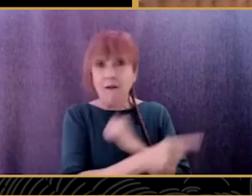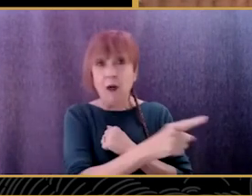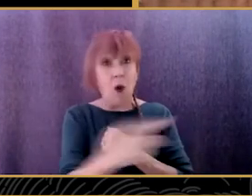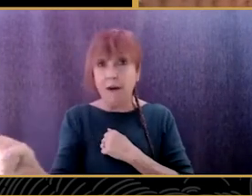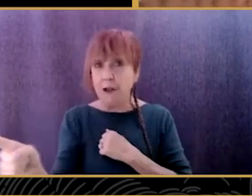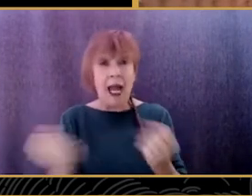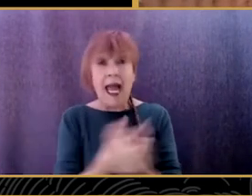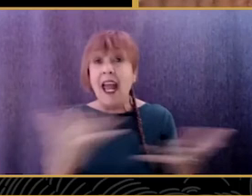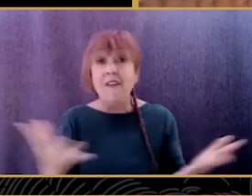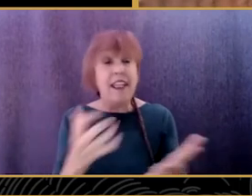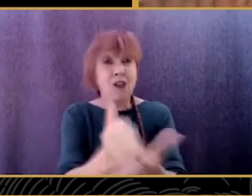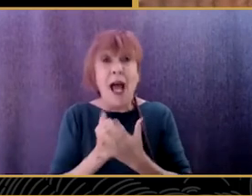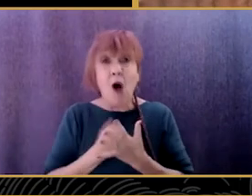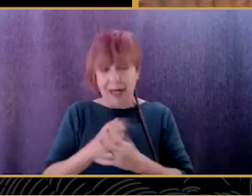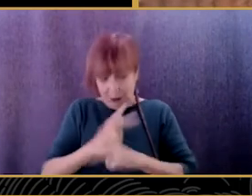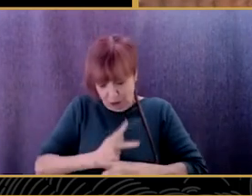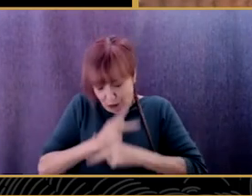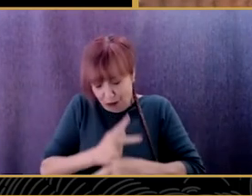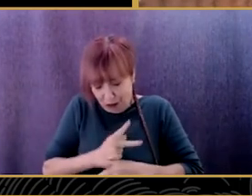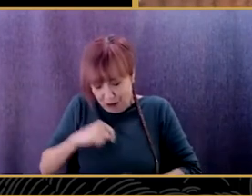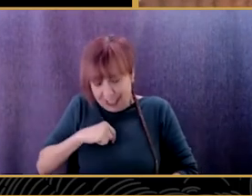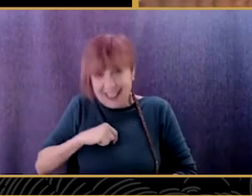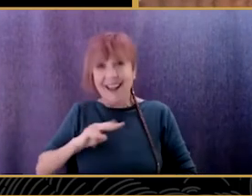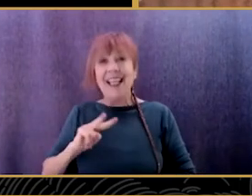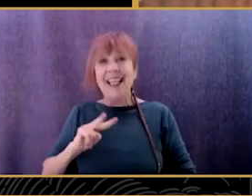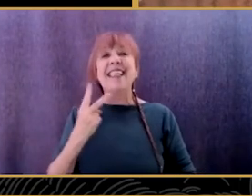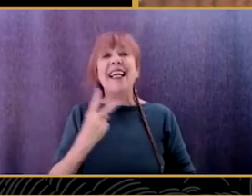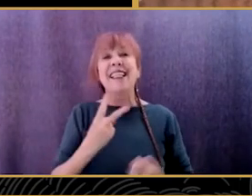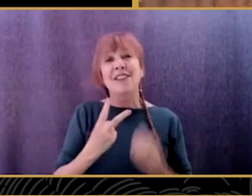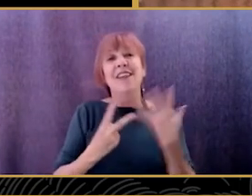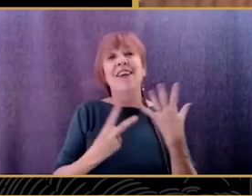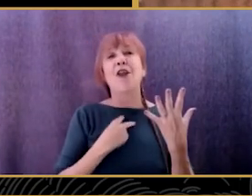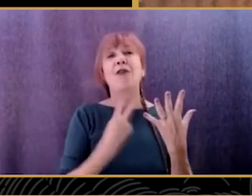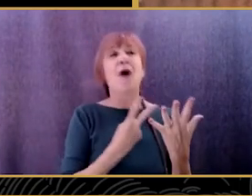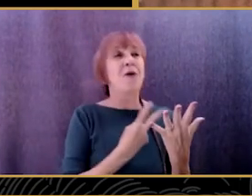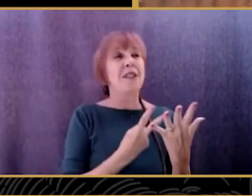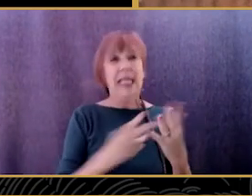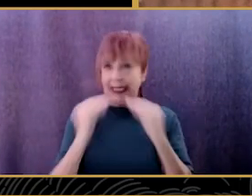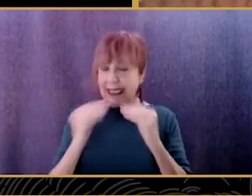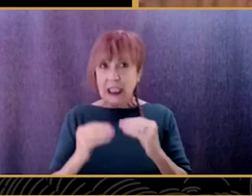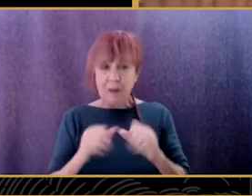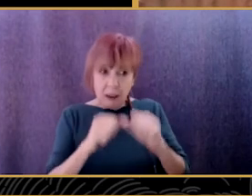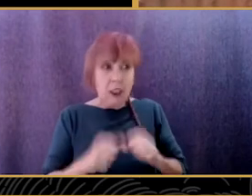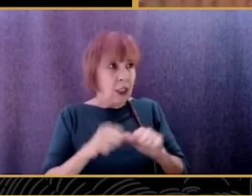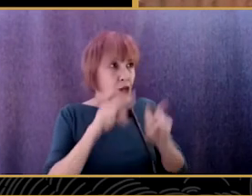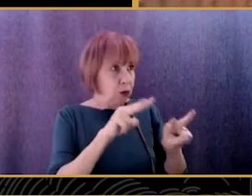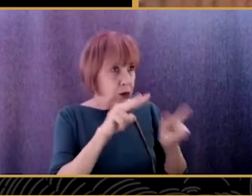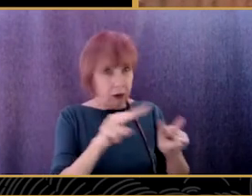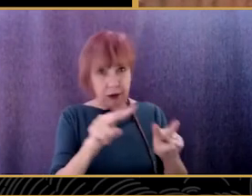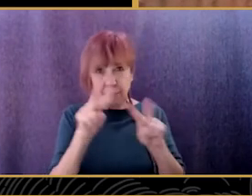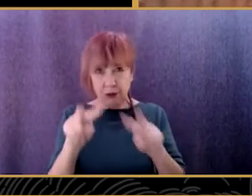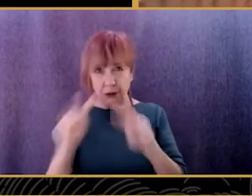owe all of you everything for helping me nurture this second throat that I found For teaching me to be an unrelenting